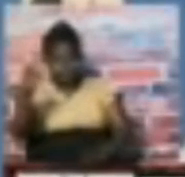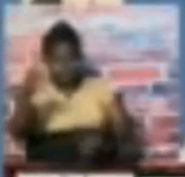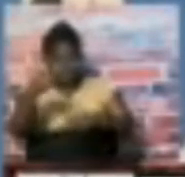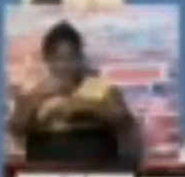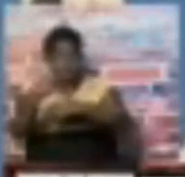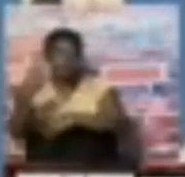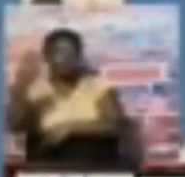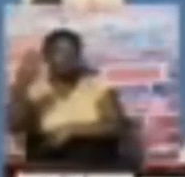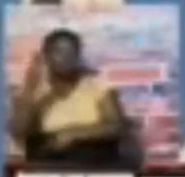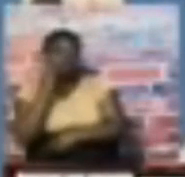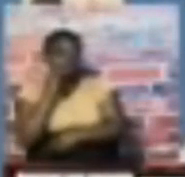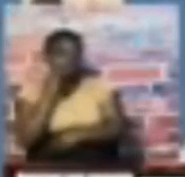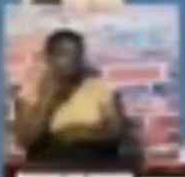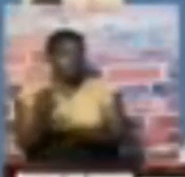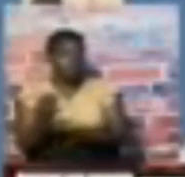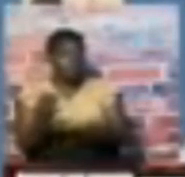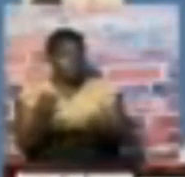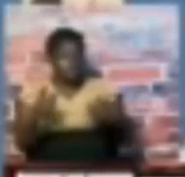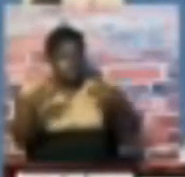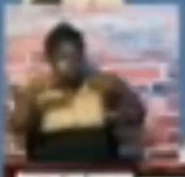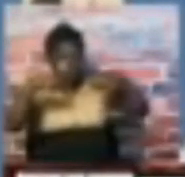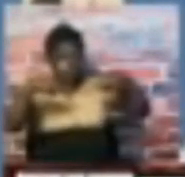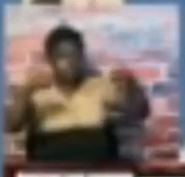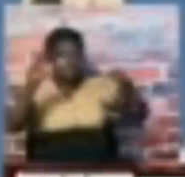Rainbow Apartments, 3 million shillings.